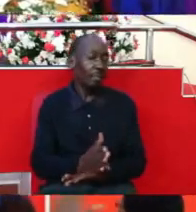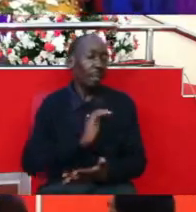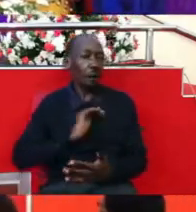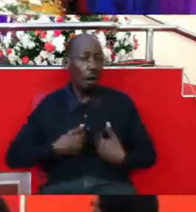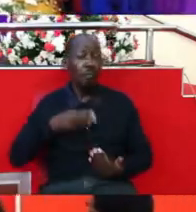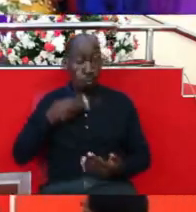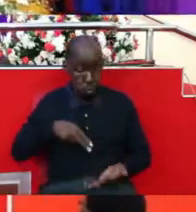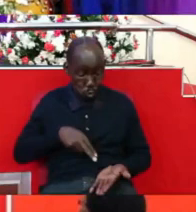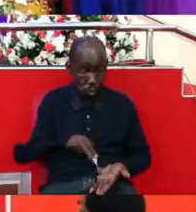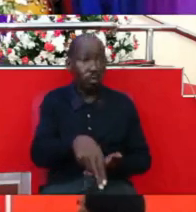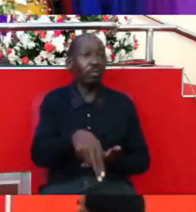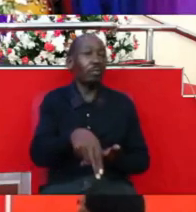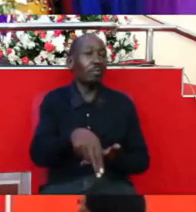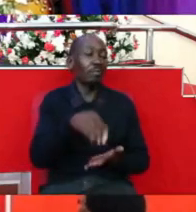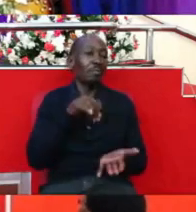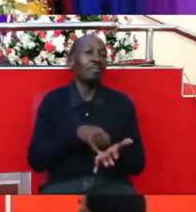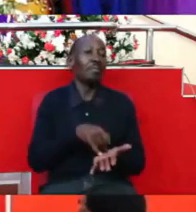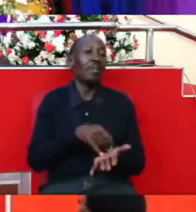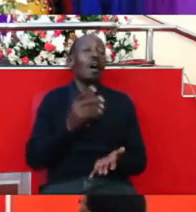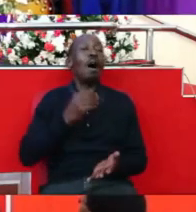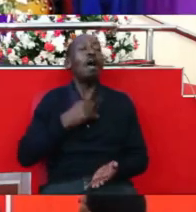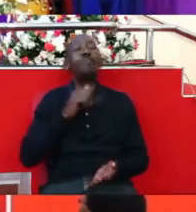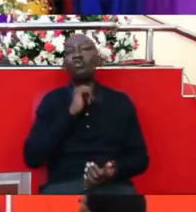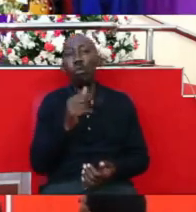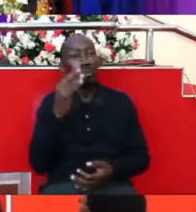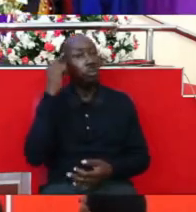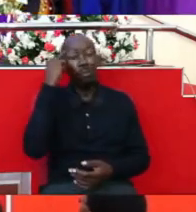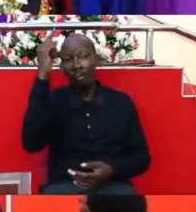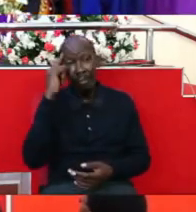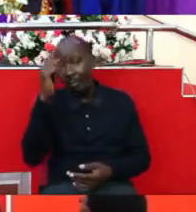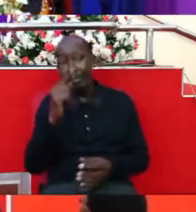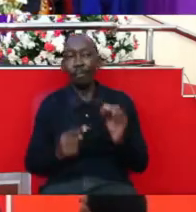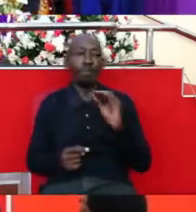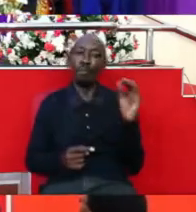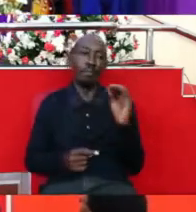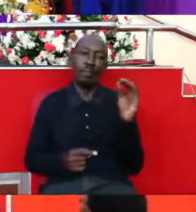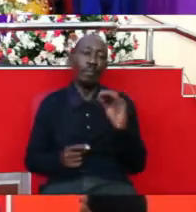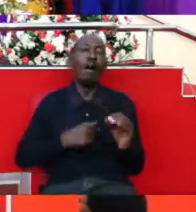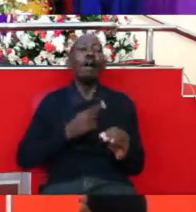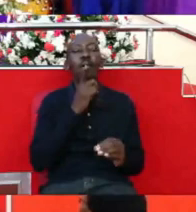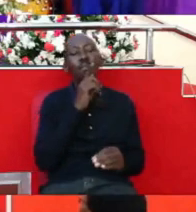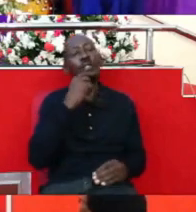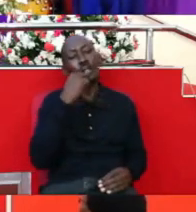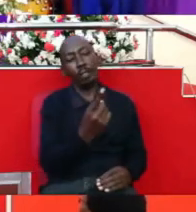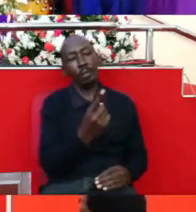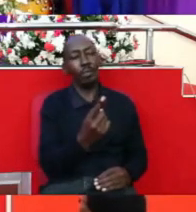it. Nimelitembea. I am not suggesting. Sikutoi tu maoni. I am saying